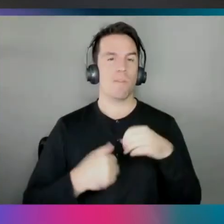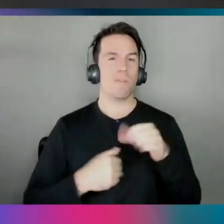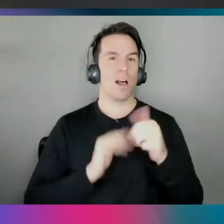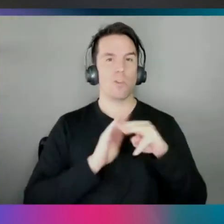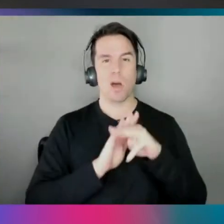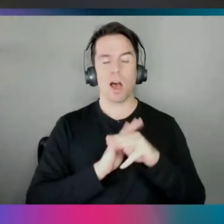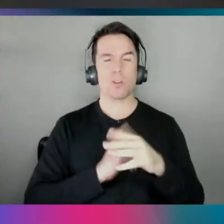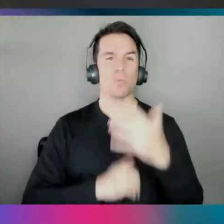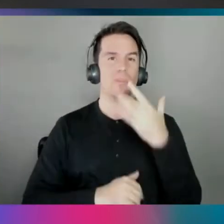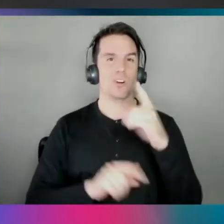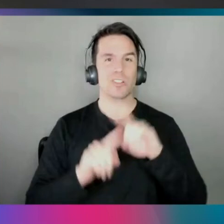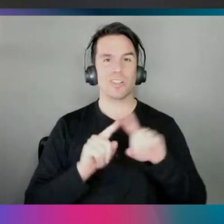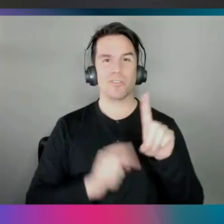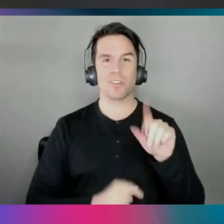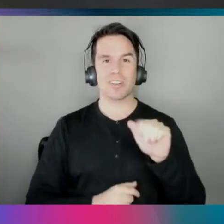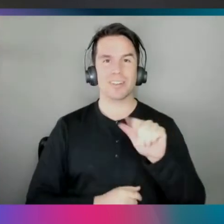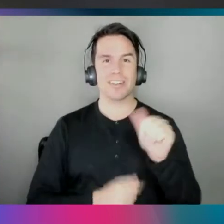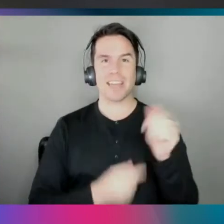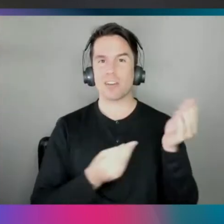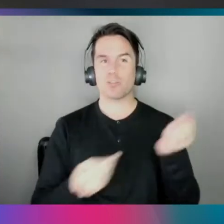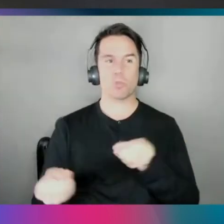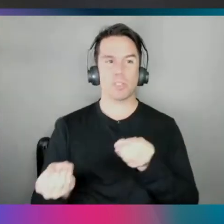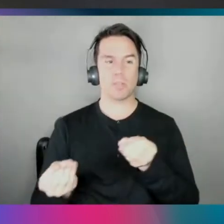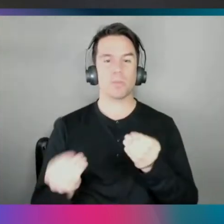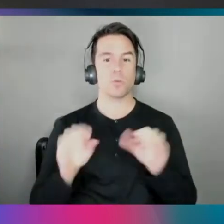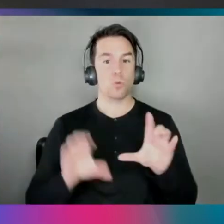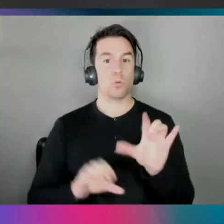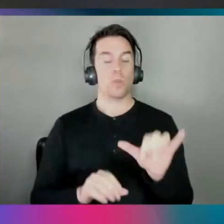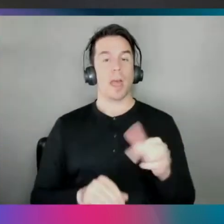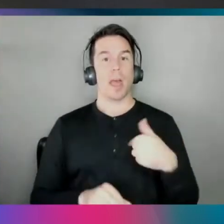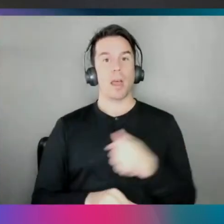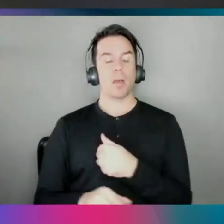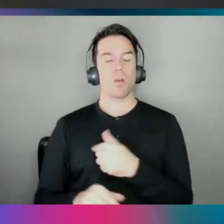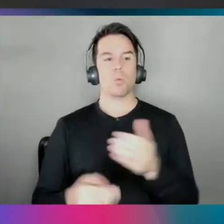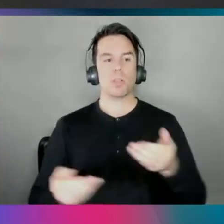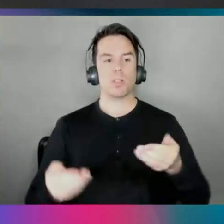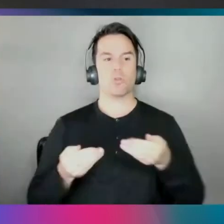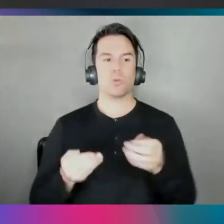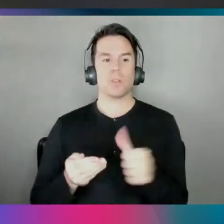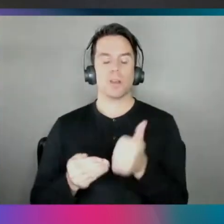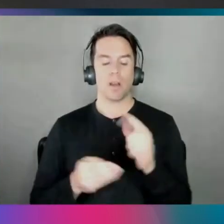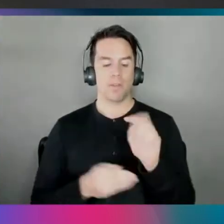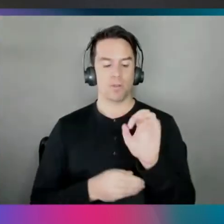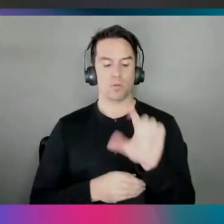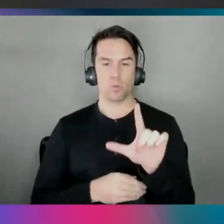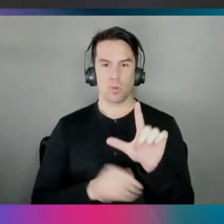do that, we're going to have to use a tool where we can do that, which would be SageMaker.